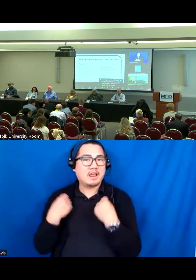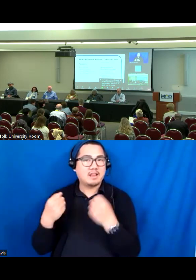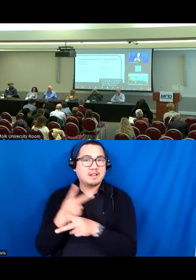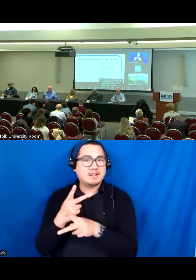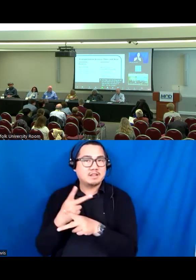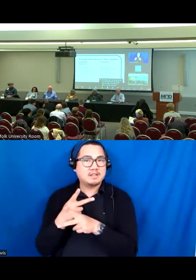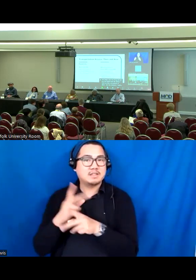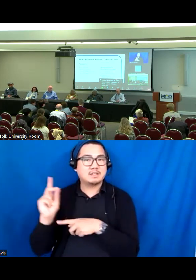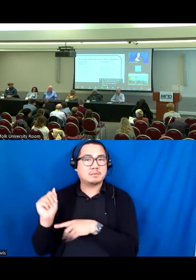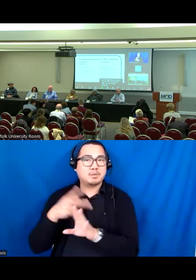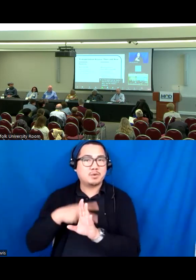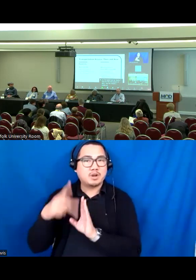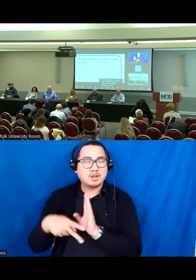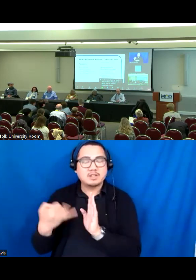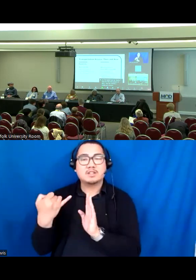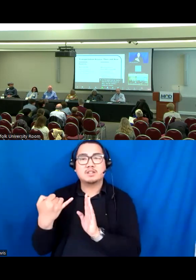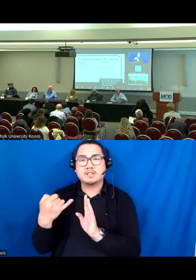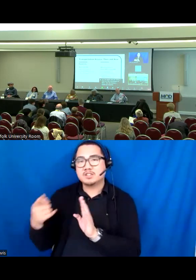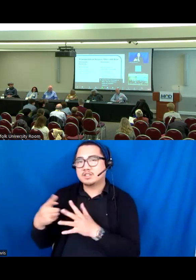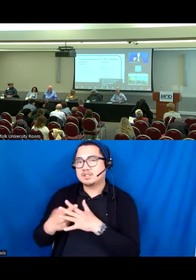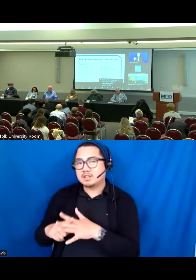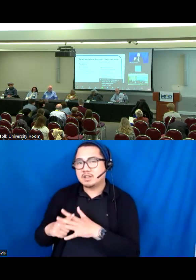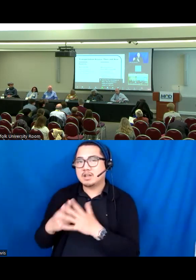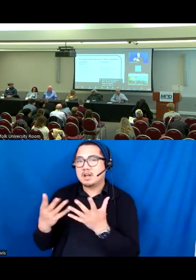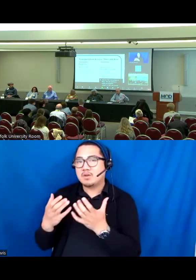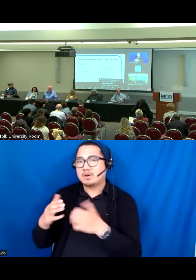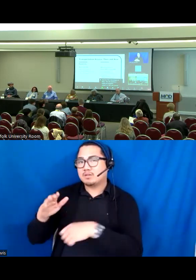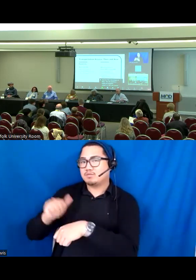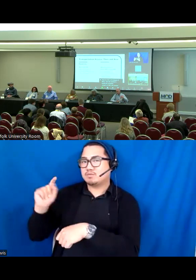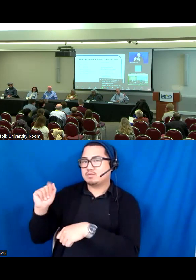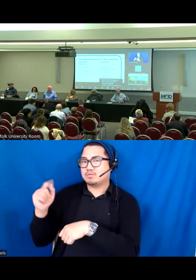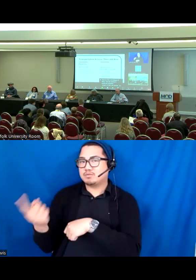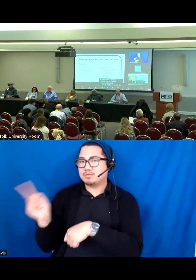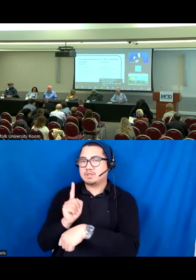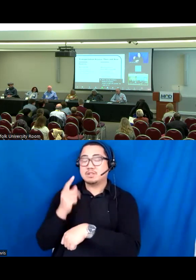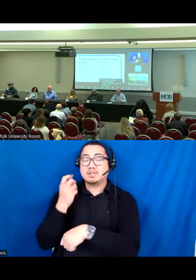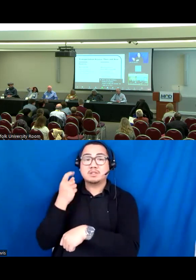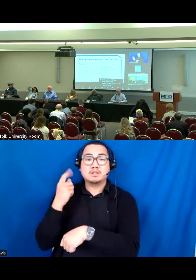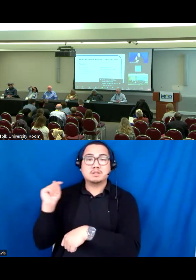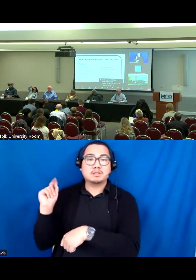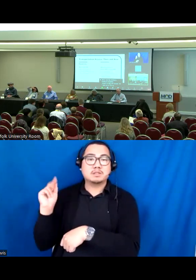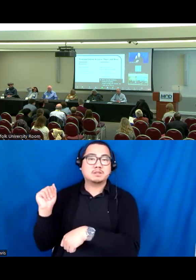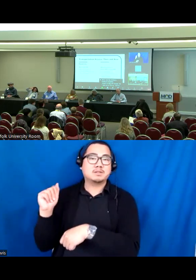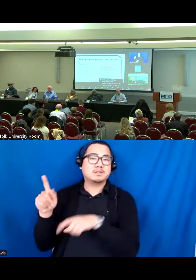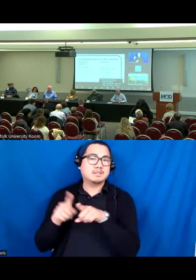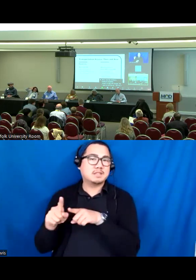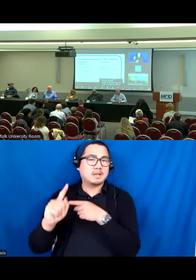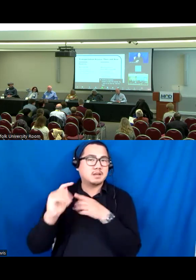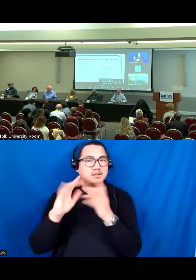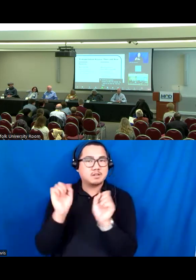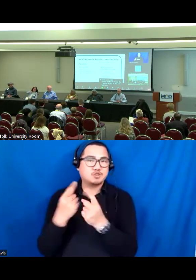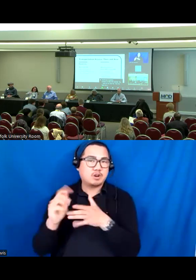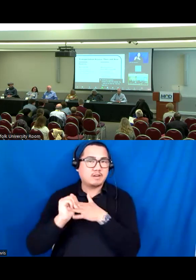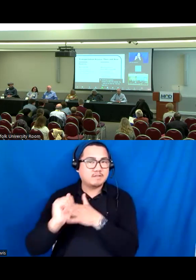Disability Project at GBLS she started. But I want to call Tara up. She has been like a driving force,